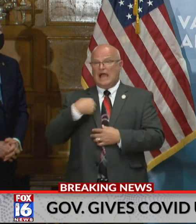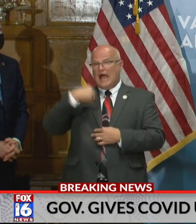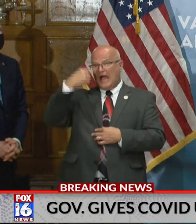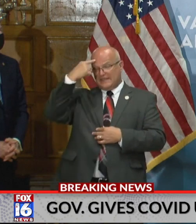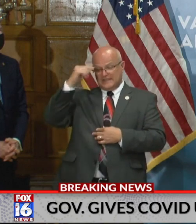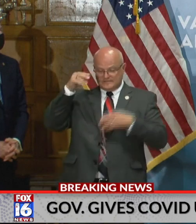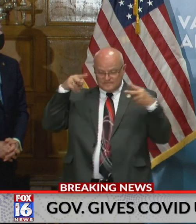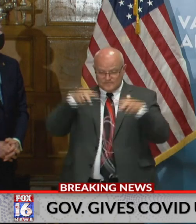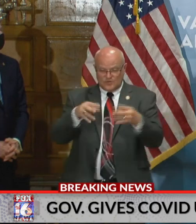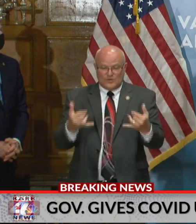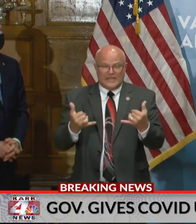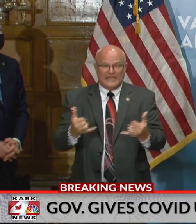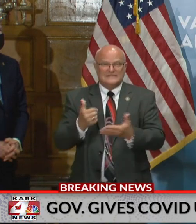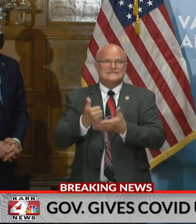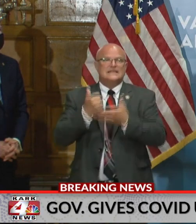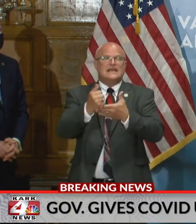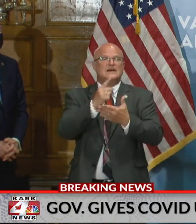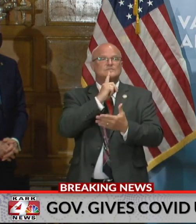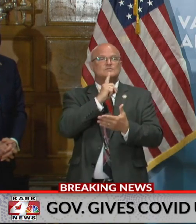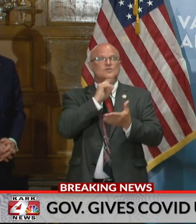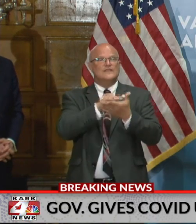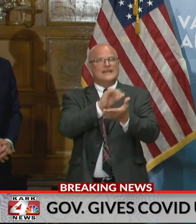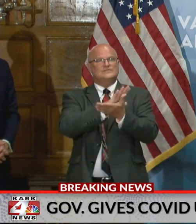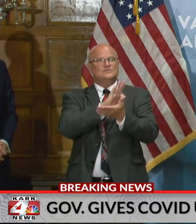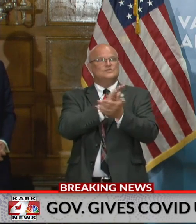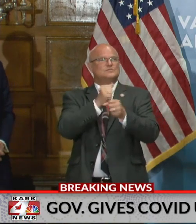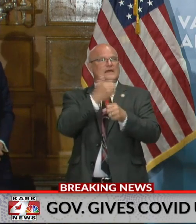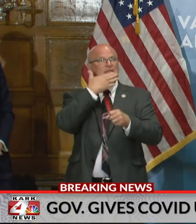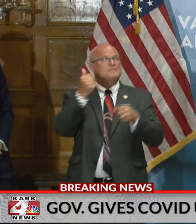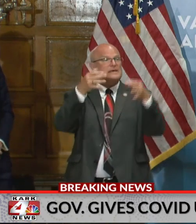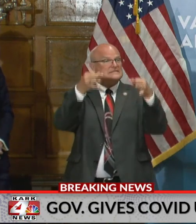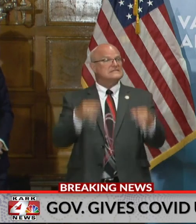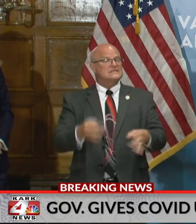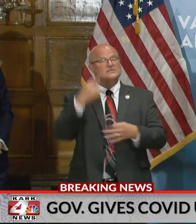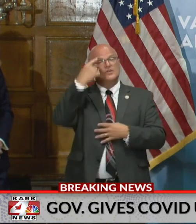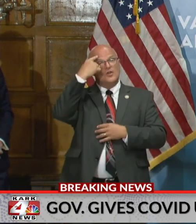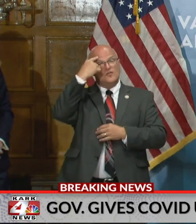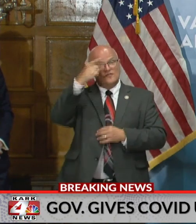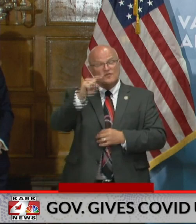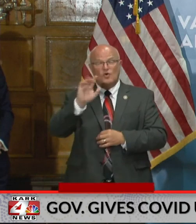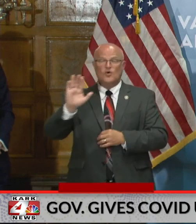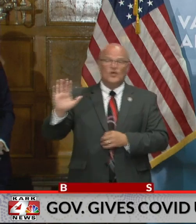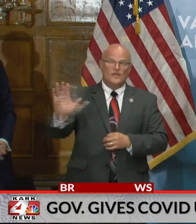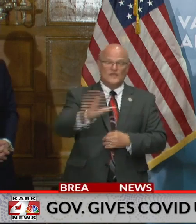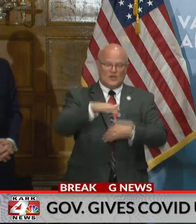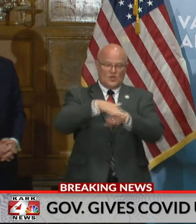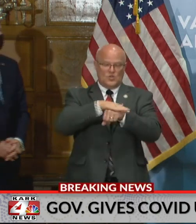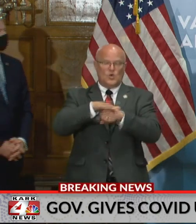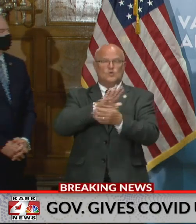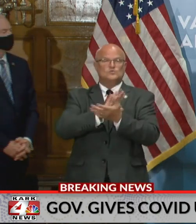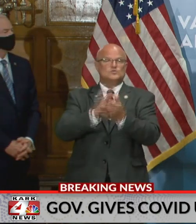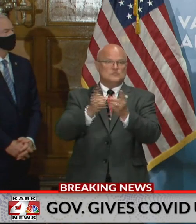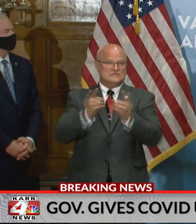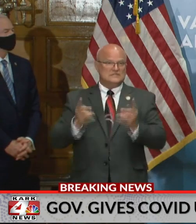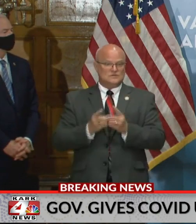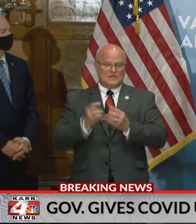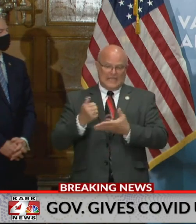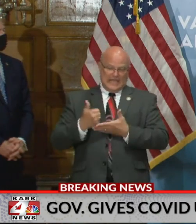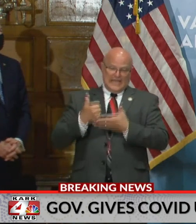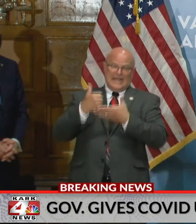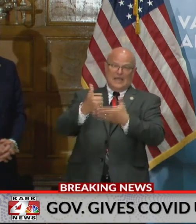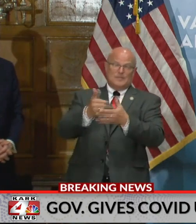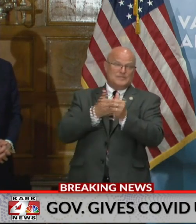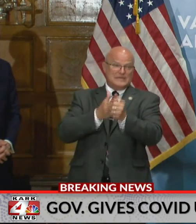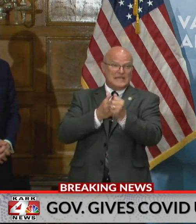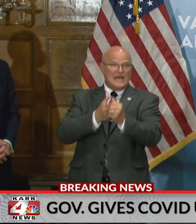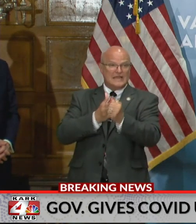our focus right now is to help make sure schools make the best choice for their local school district, and helping them,